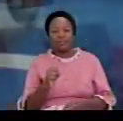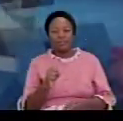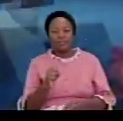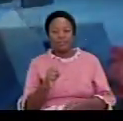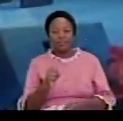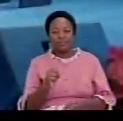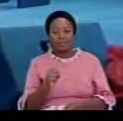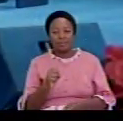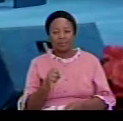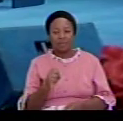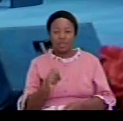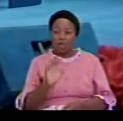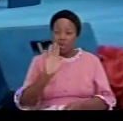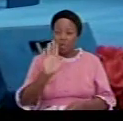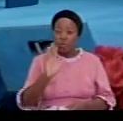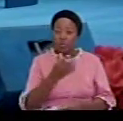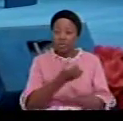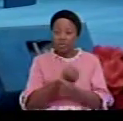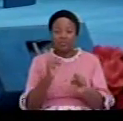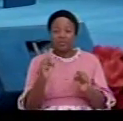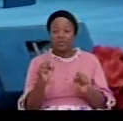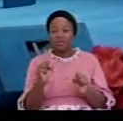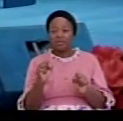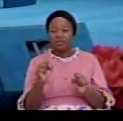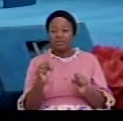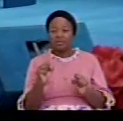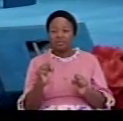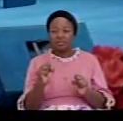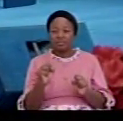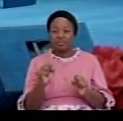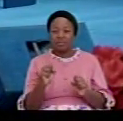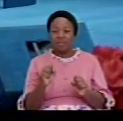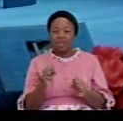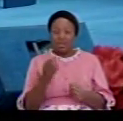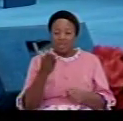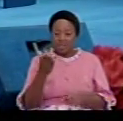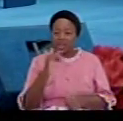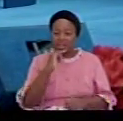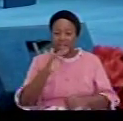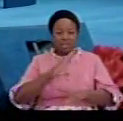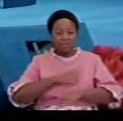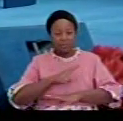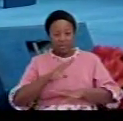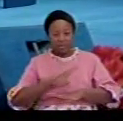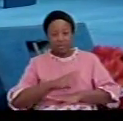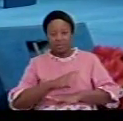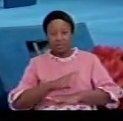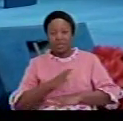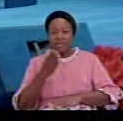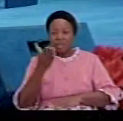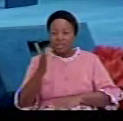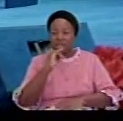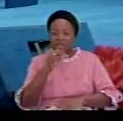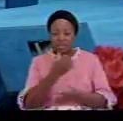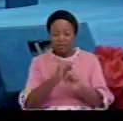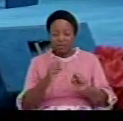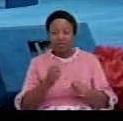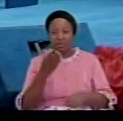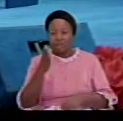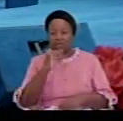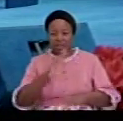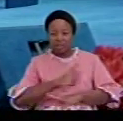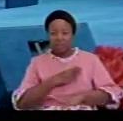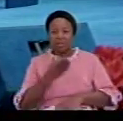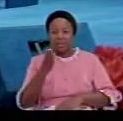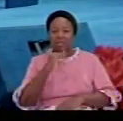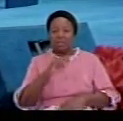There's salvation. There is satisfaction. There is sufficiency.